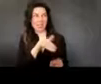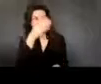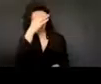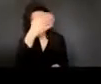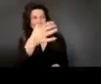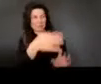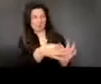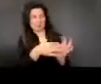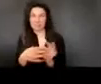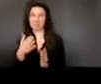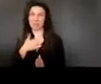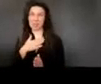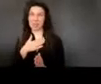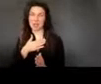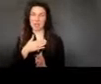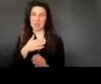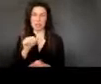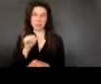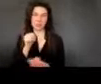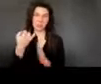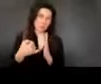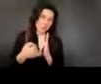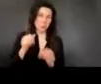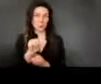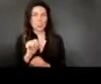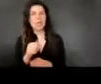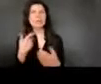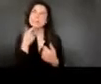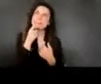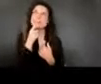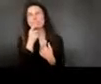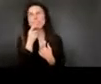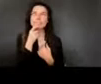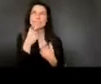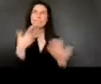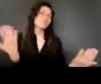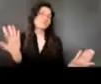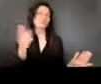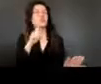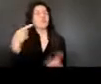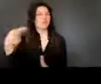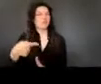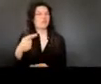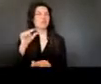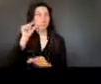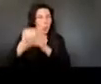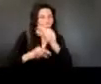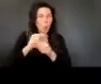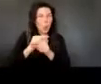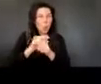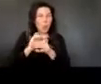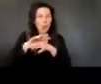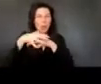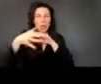And I just think it would bring out a lot of what's already in there about global interconnections, global entanglements, and